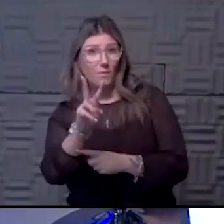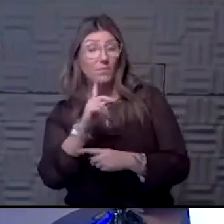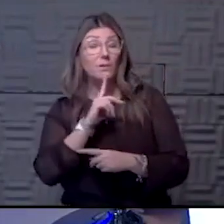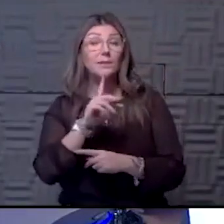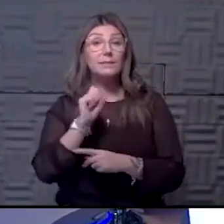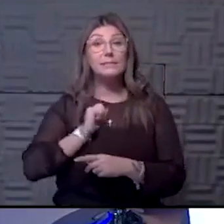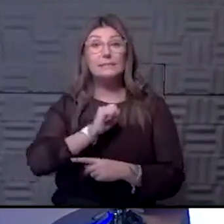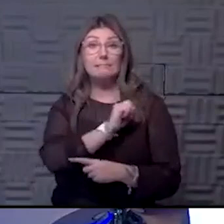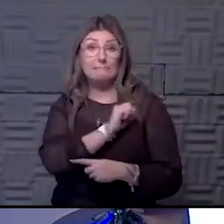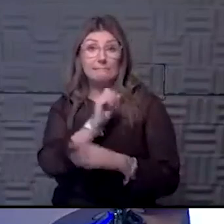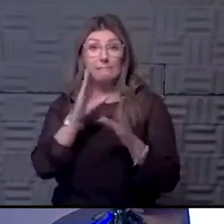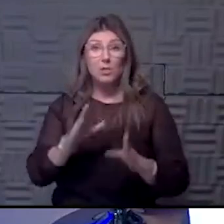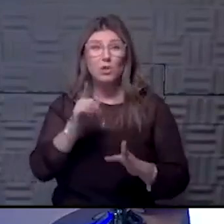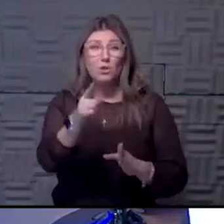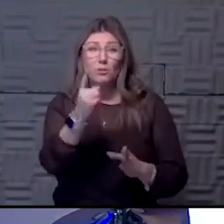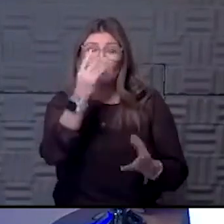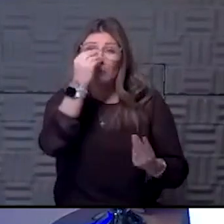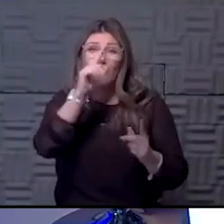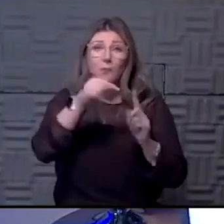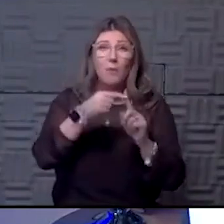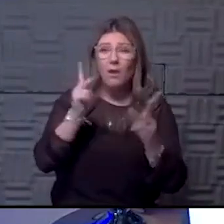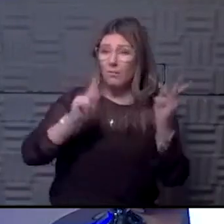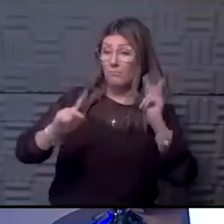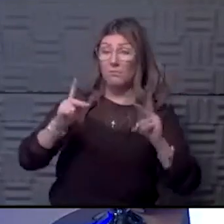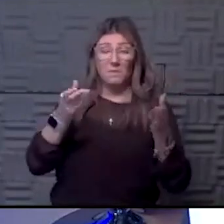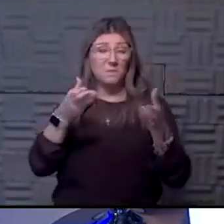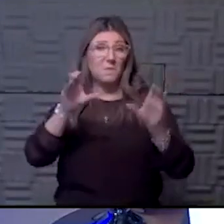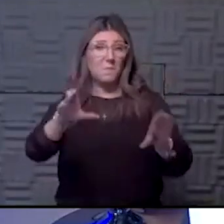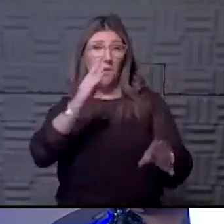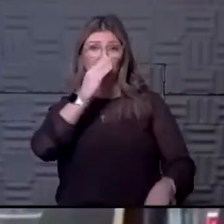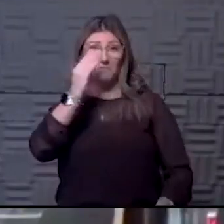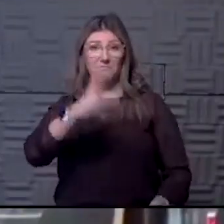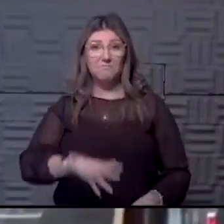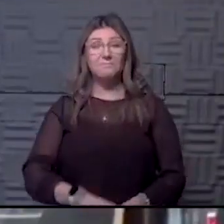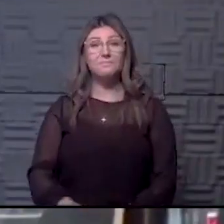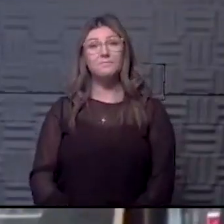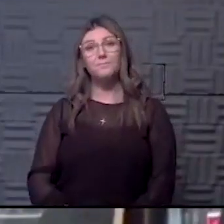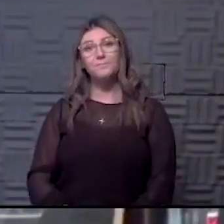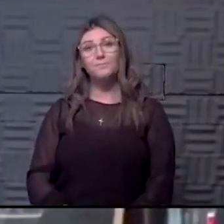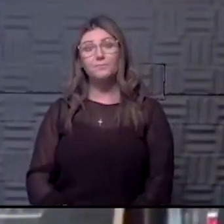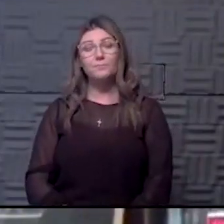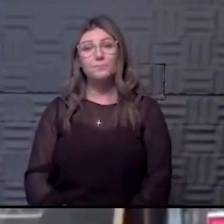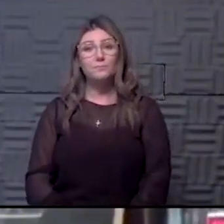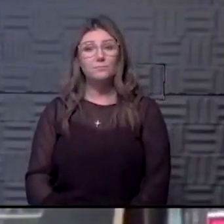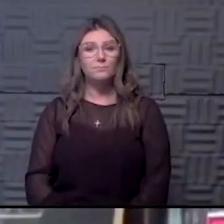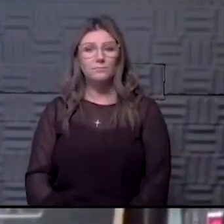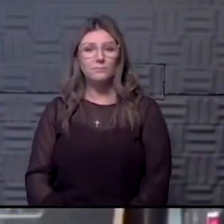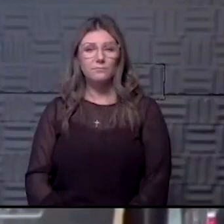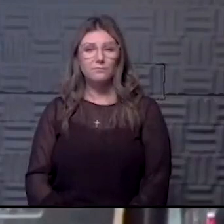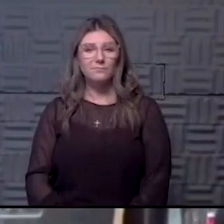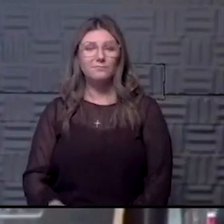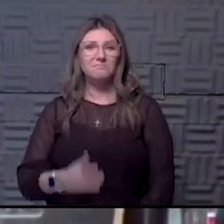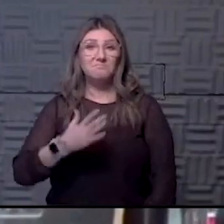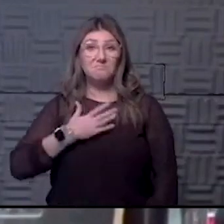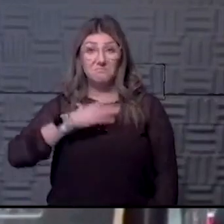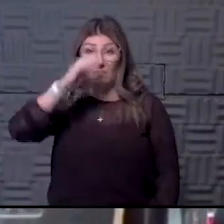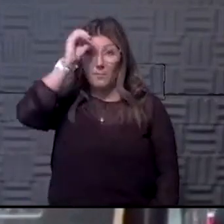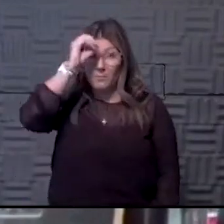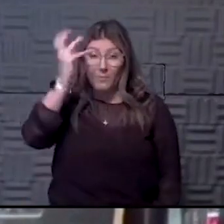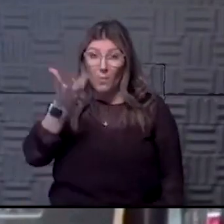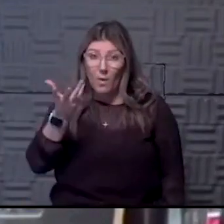think about masking in those areas that the people don't want to mask? Well, my view is